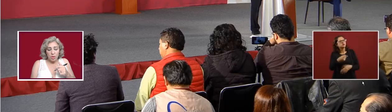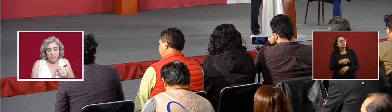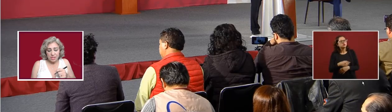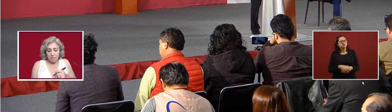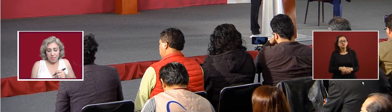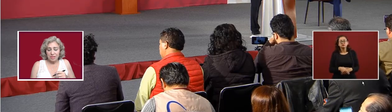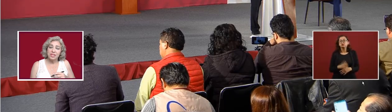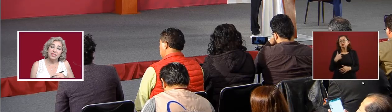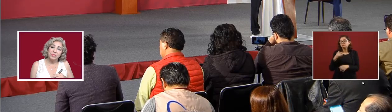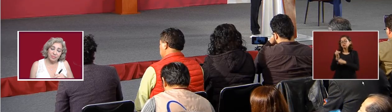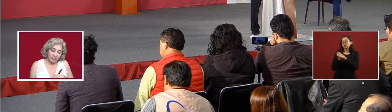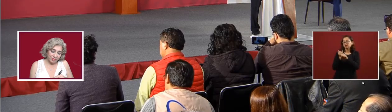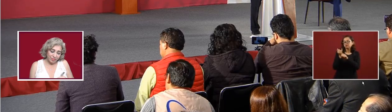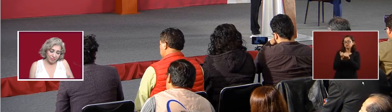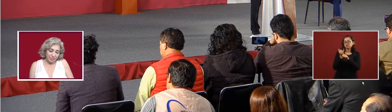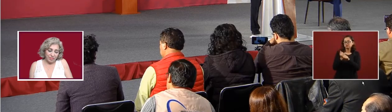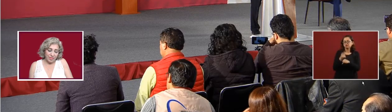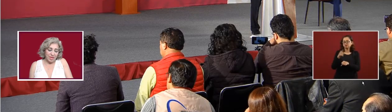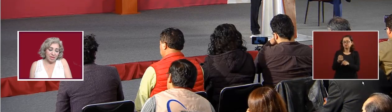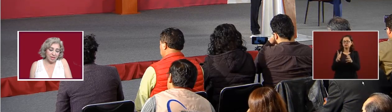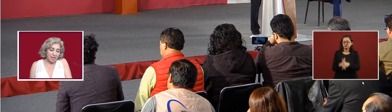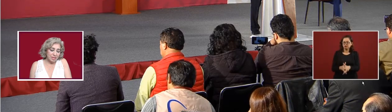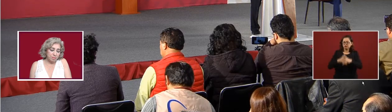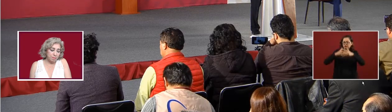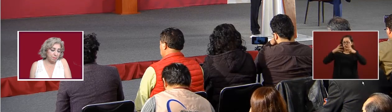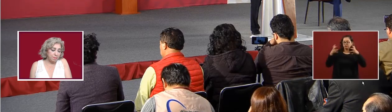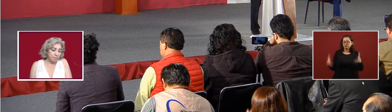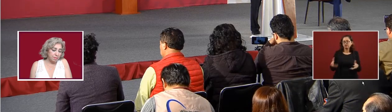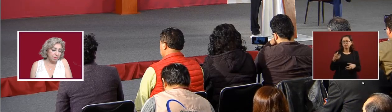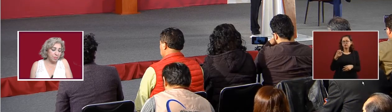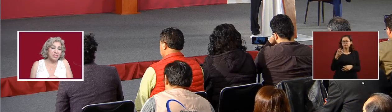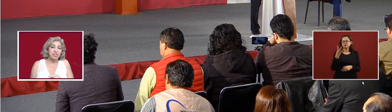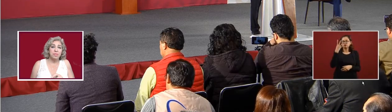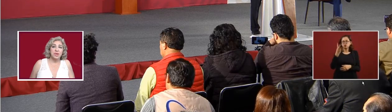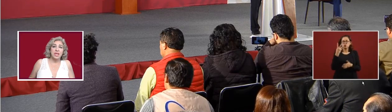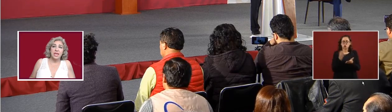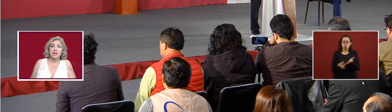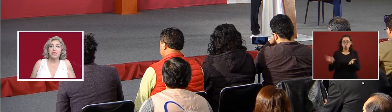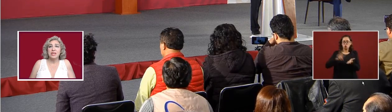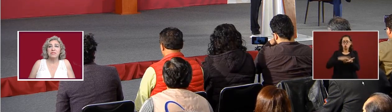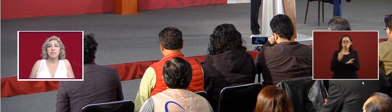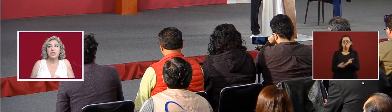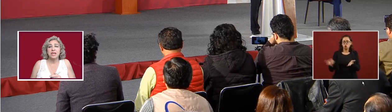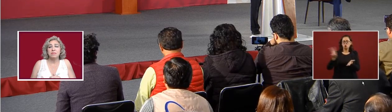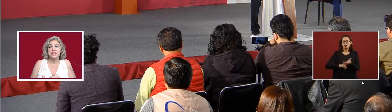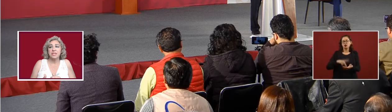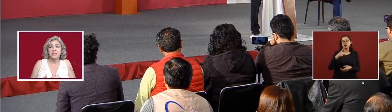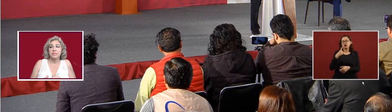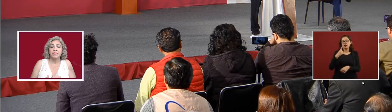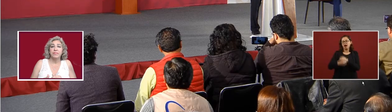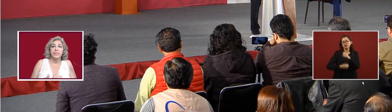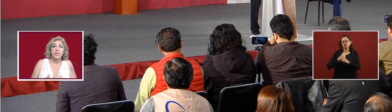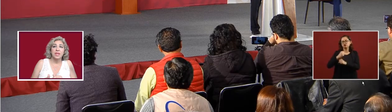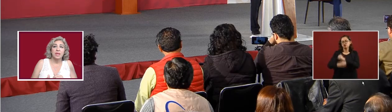what is the amount his patrimony increased four times